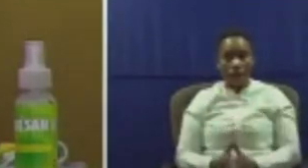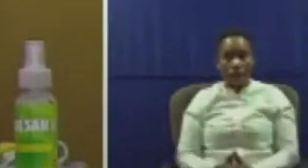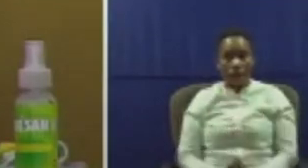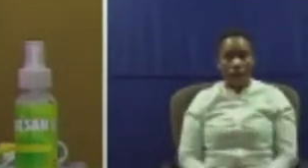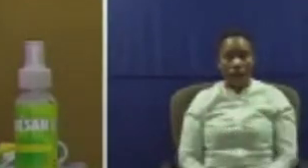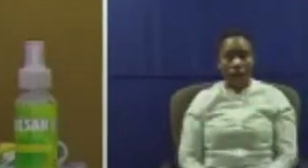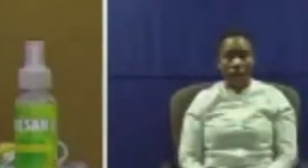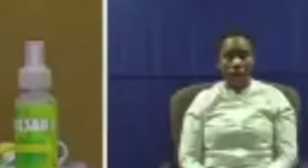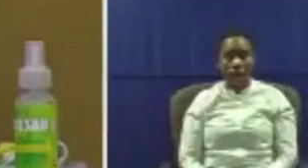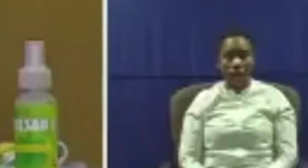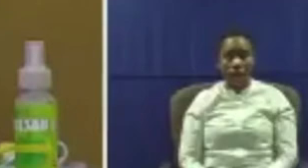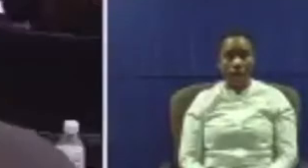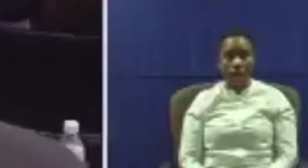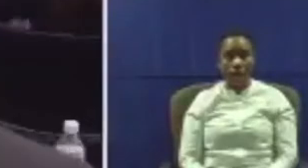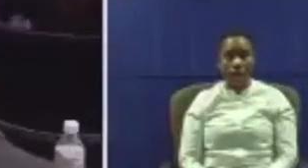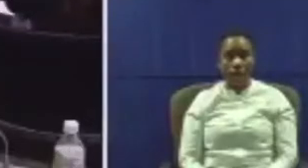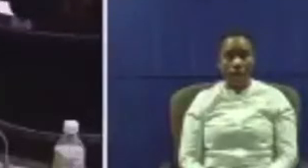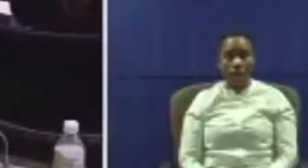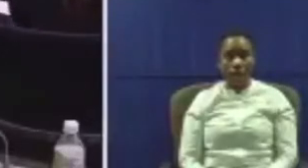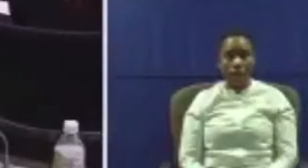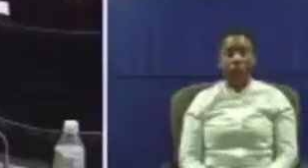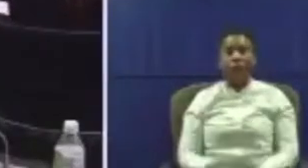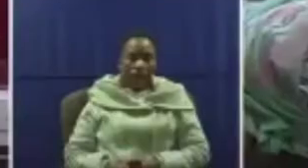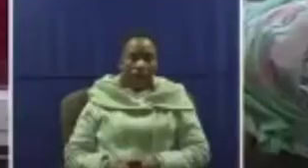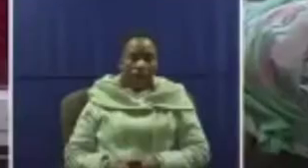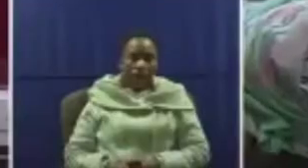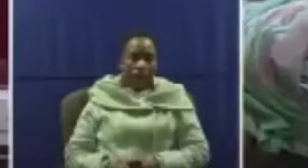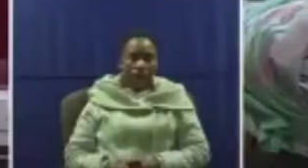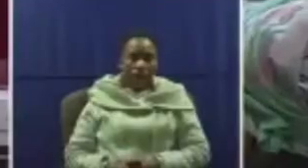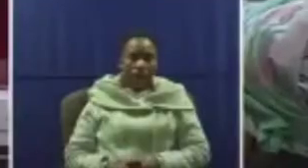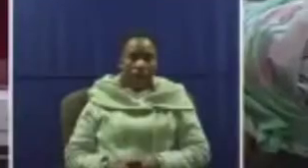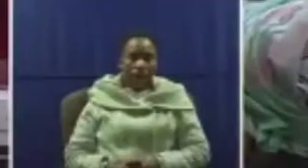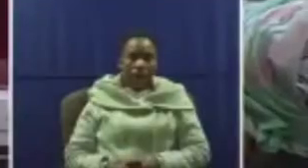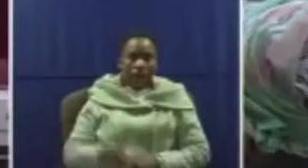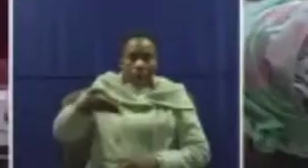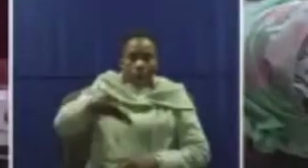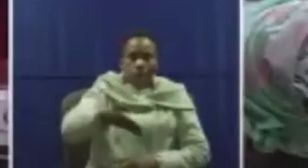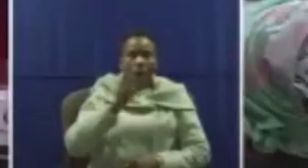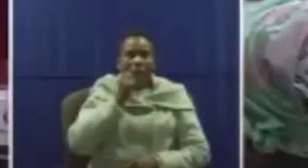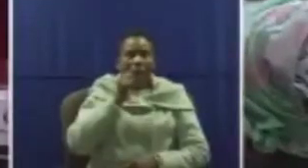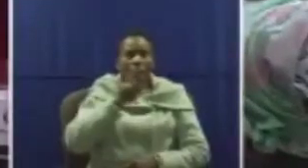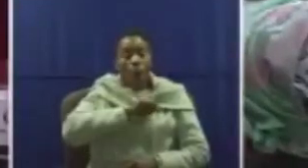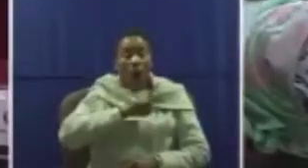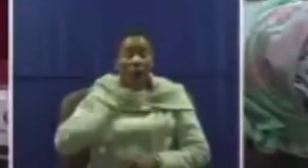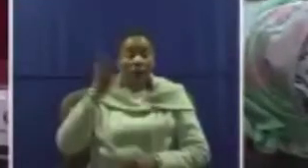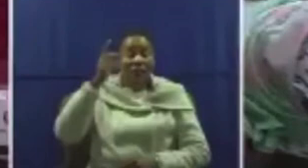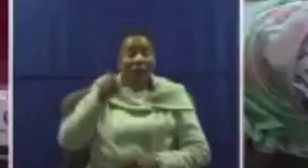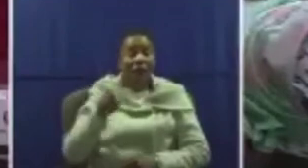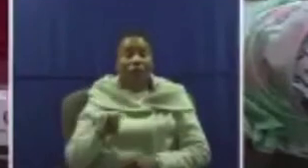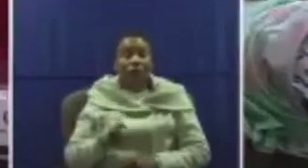You must suspend Cyril. Suspend the money launderer. Honorable Tafeni,